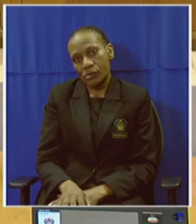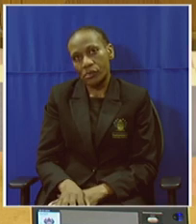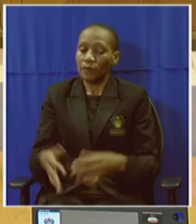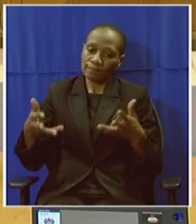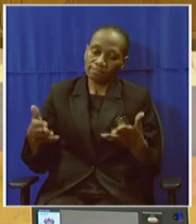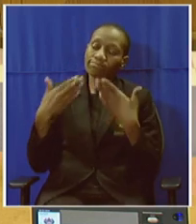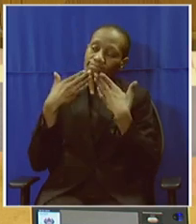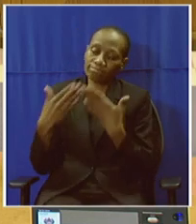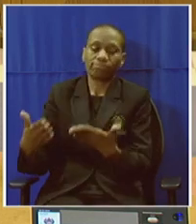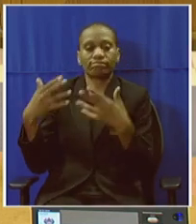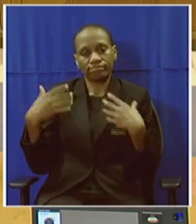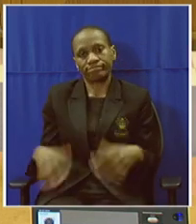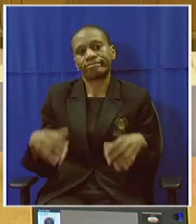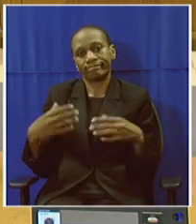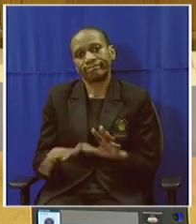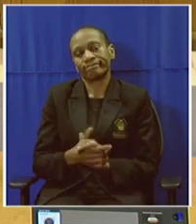Thank you very much.